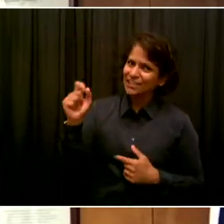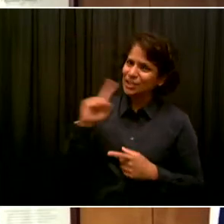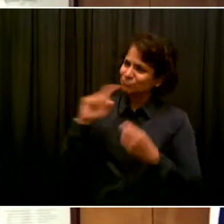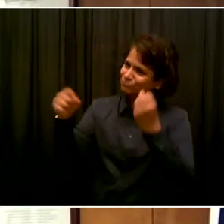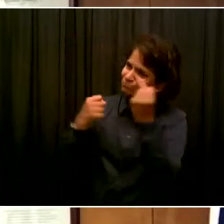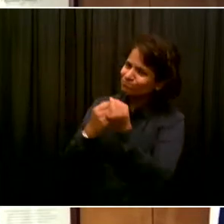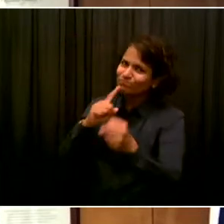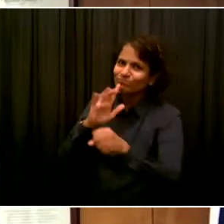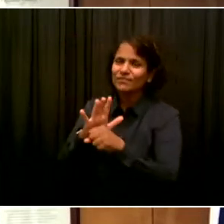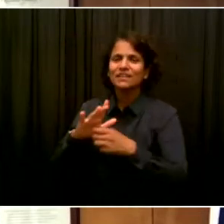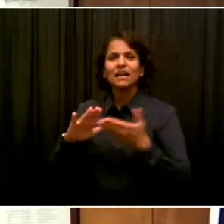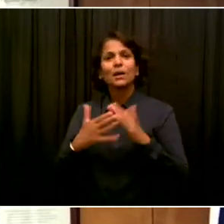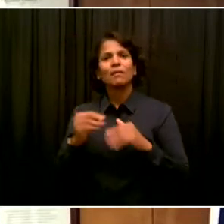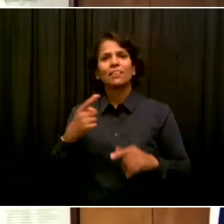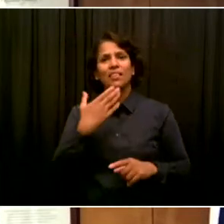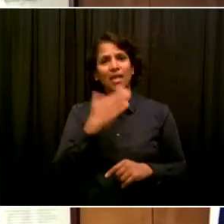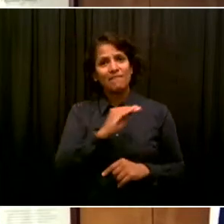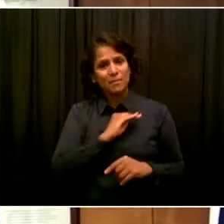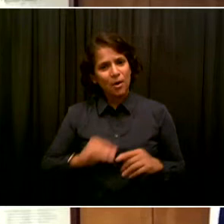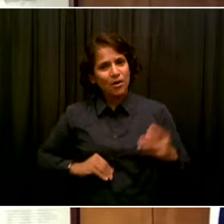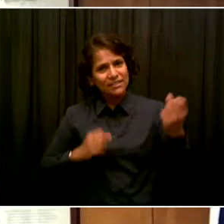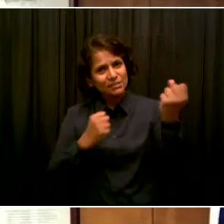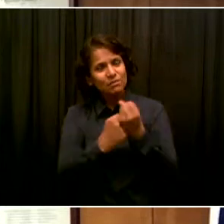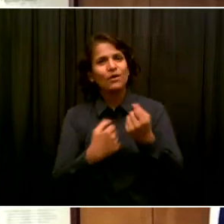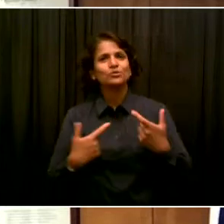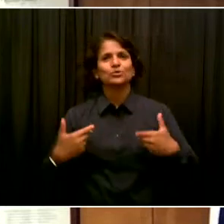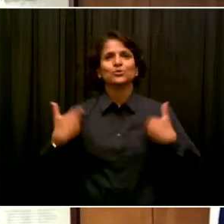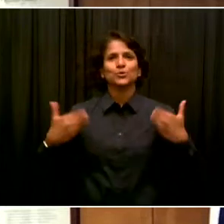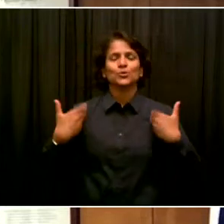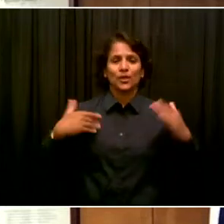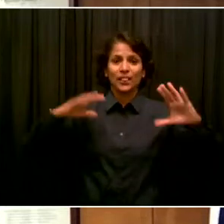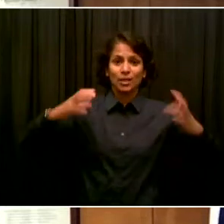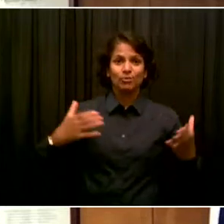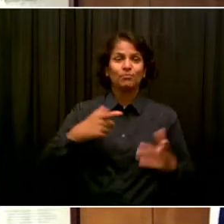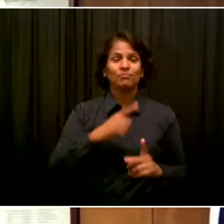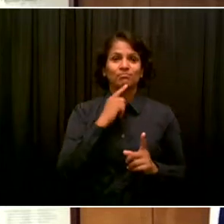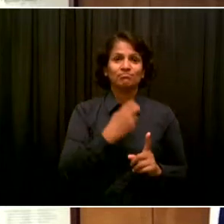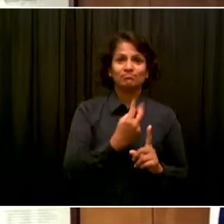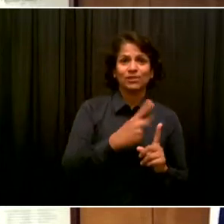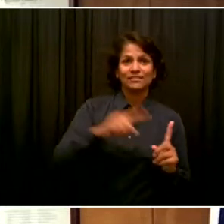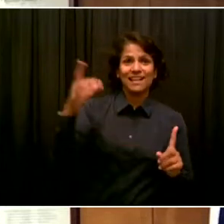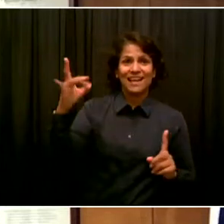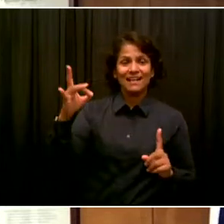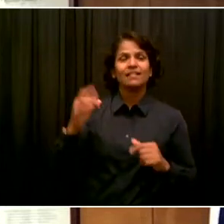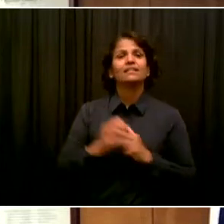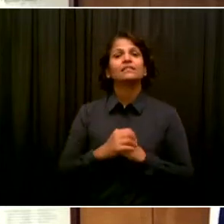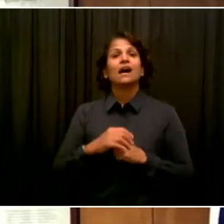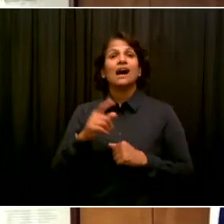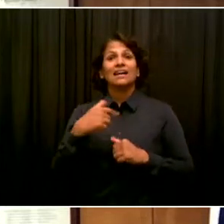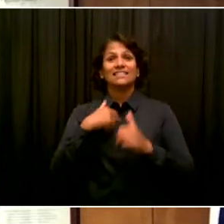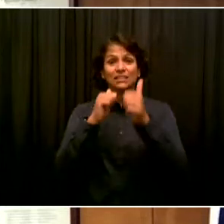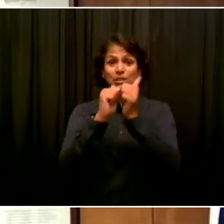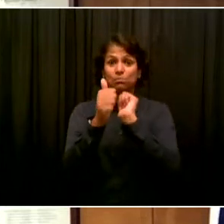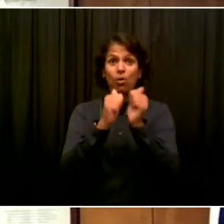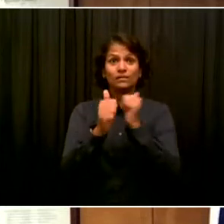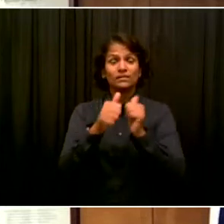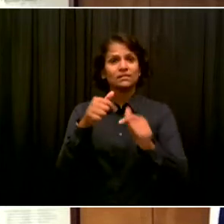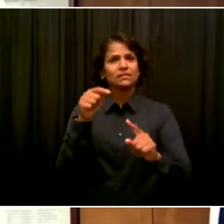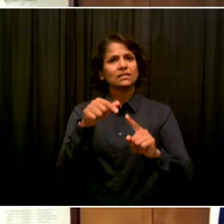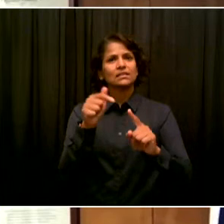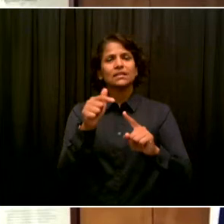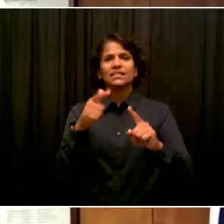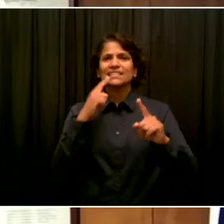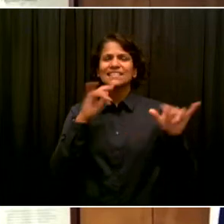people. I've often said that sports is the world's greatest social currency, and I borrowed that phrase from my friend from high school, Jason